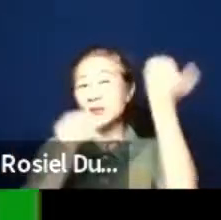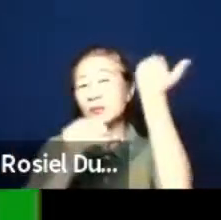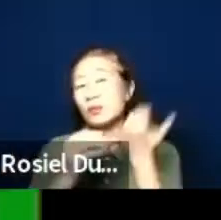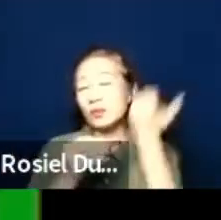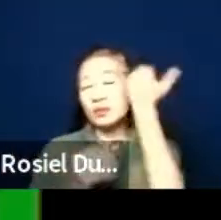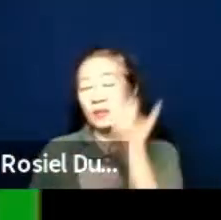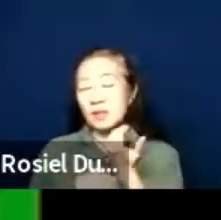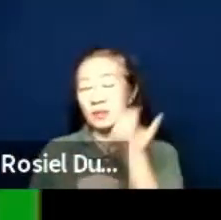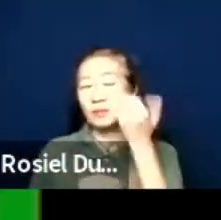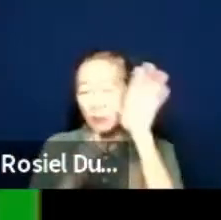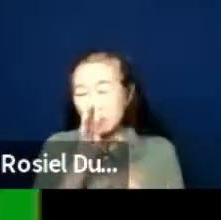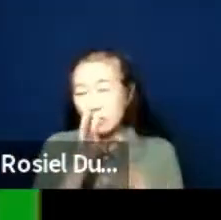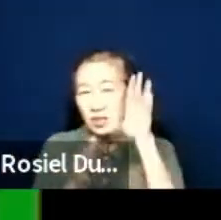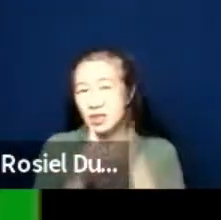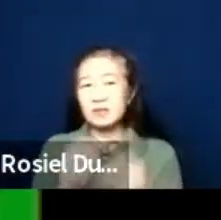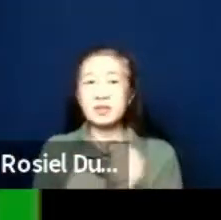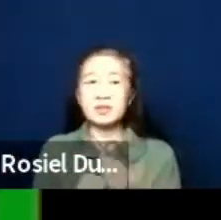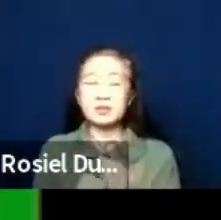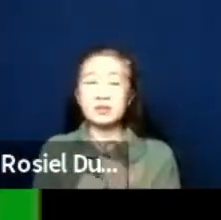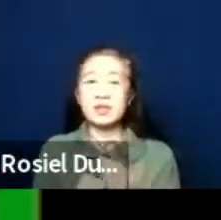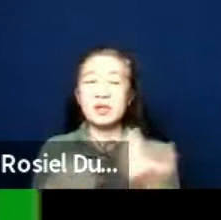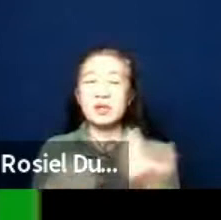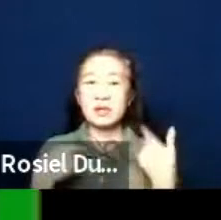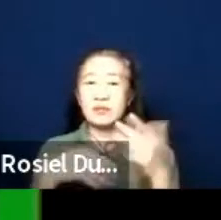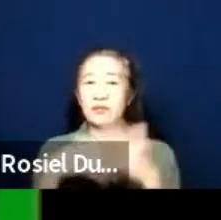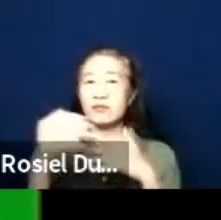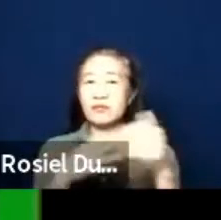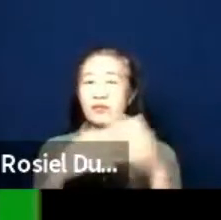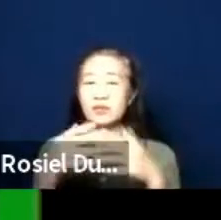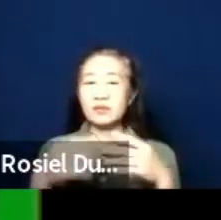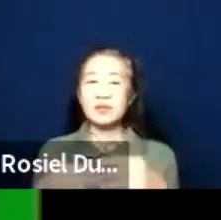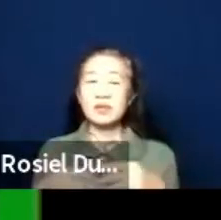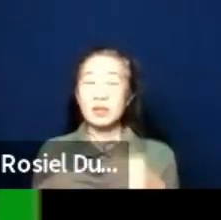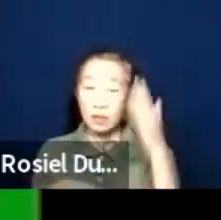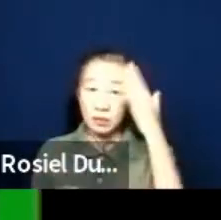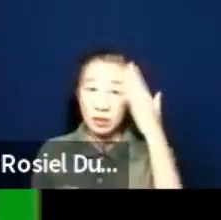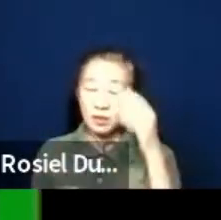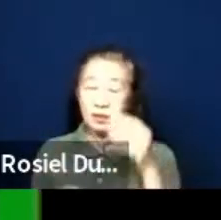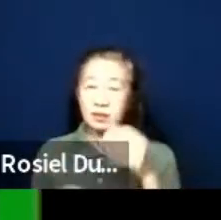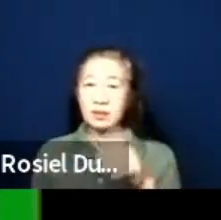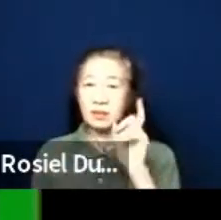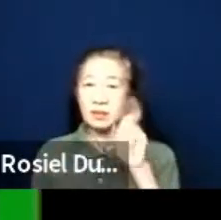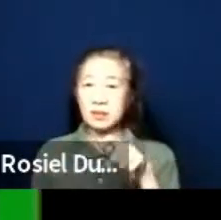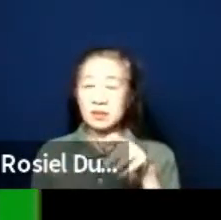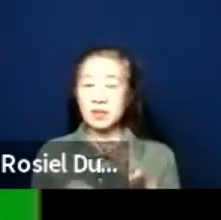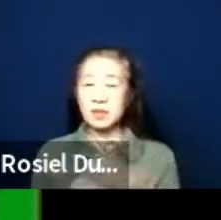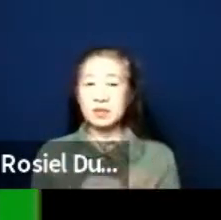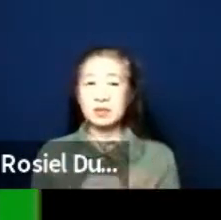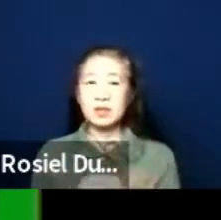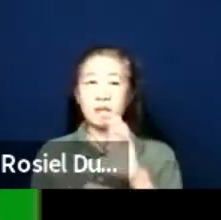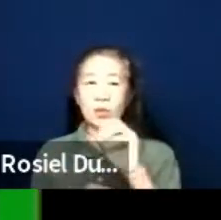stimuli. Have comfort snacks available. Make sure this is the child's favorite. Just like me, this is my favorite,